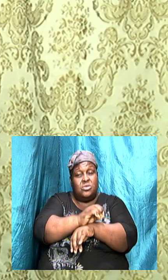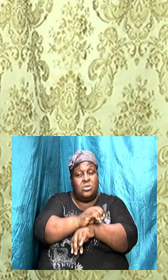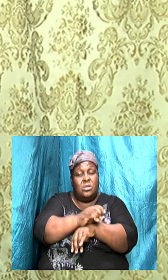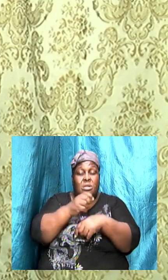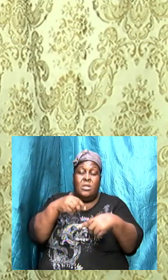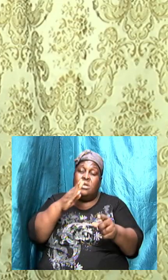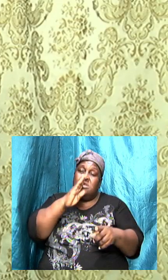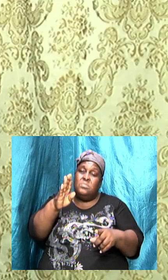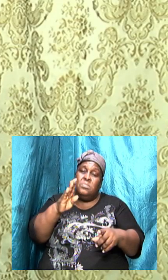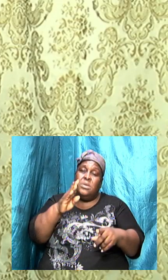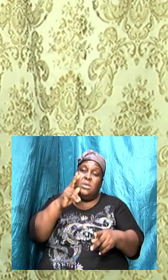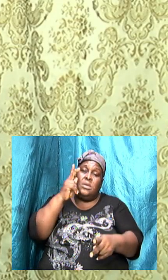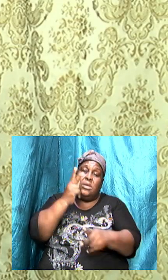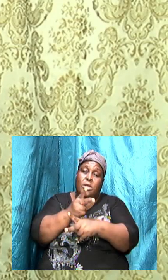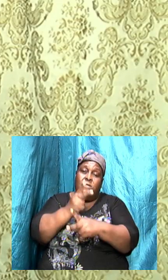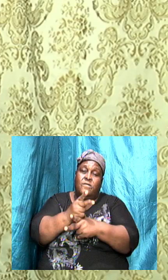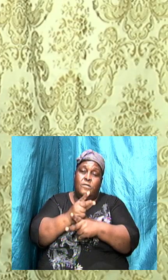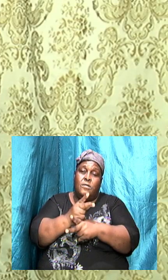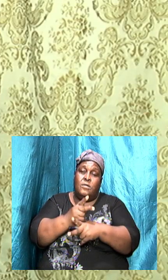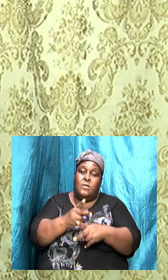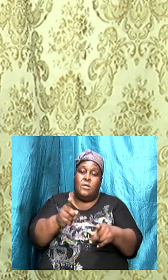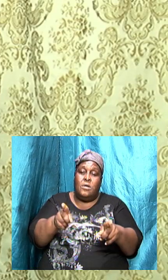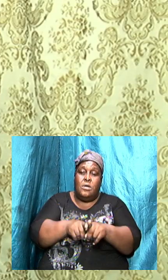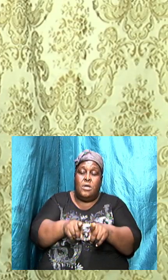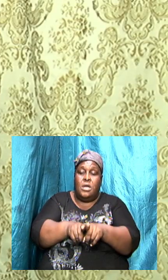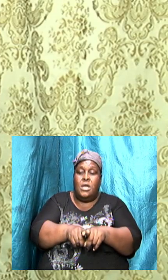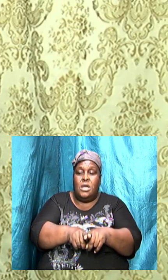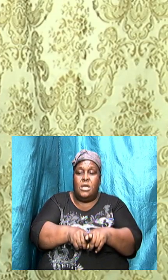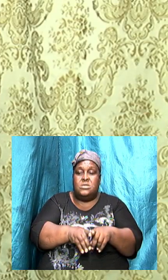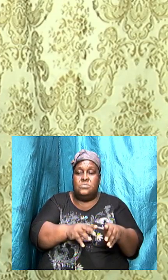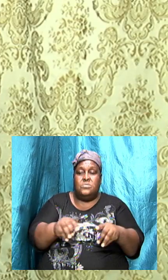extremely careful. As we move to the next slide,